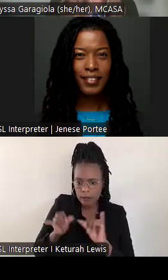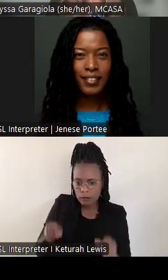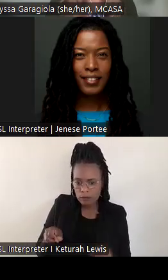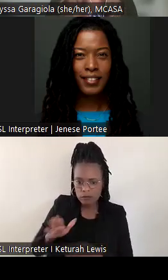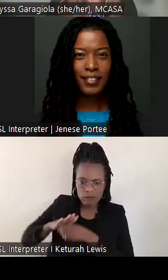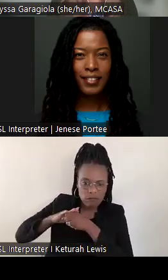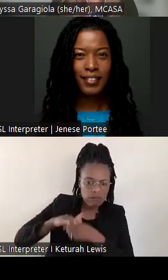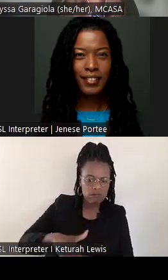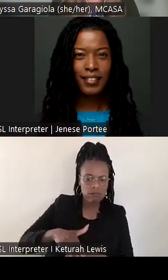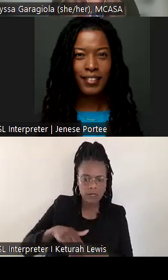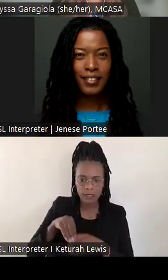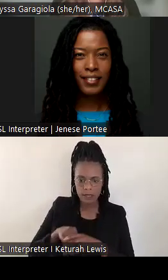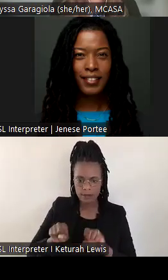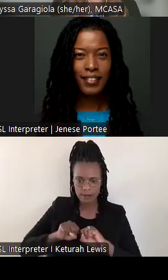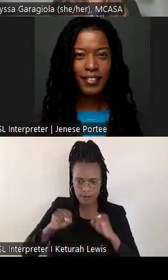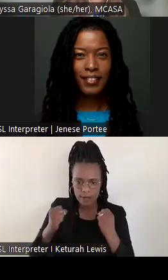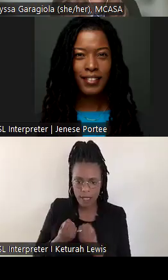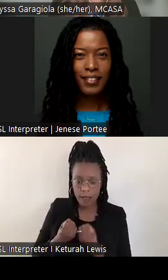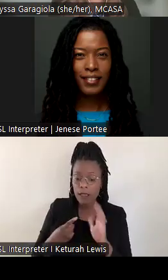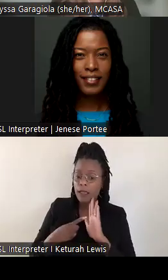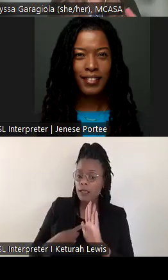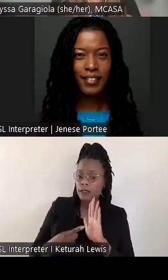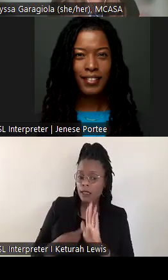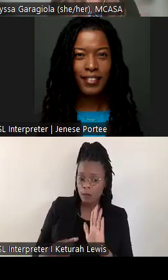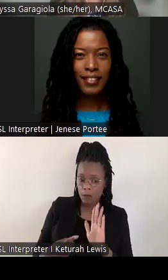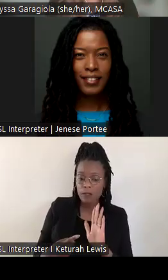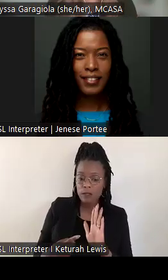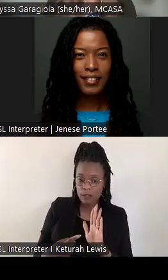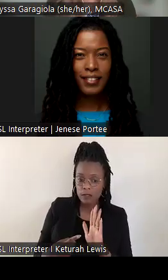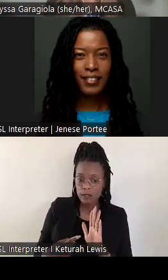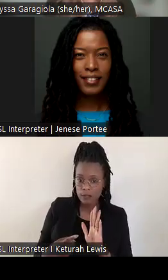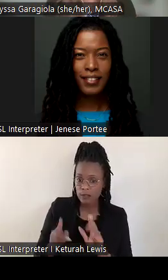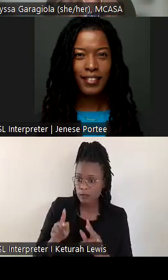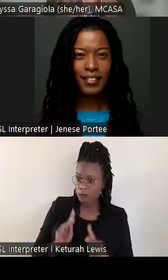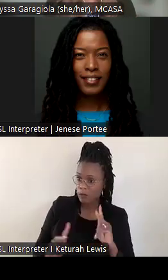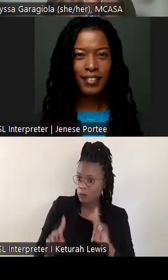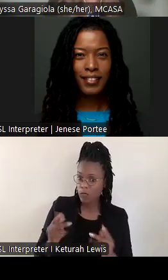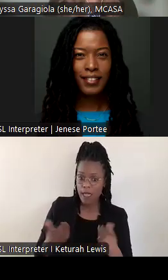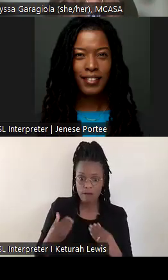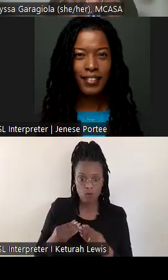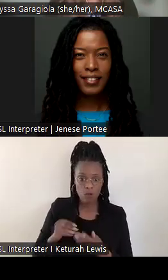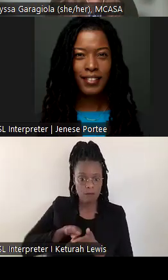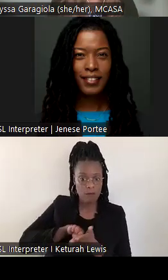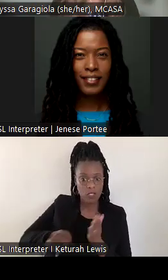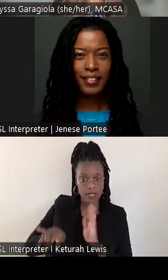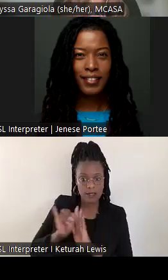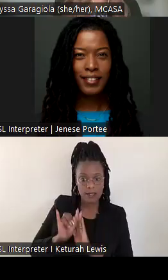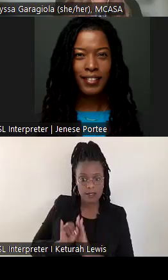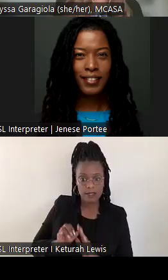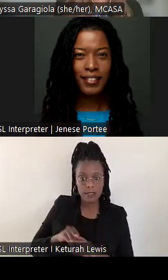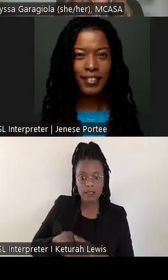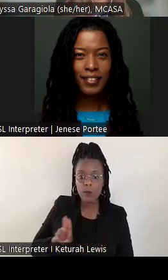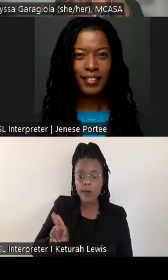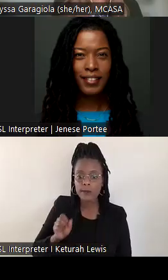our society. Some examples of people who hold more marginalized identities in the US